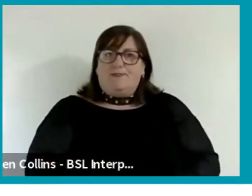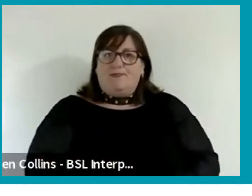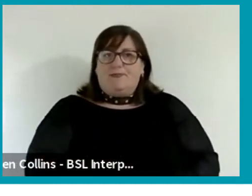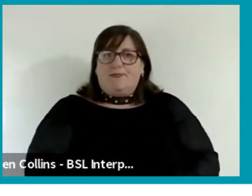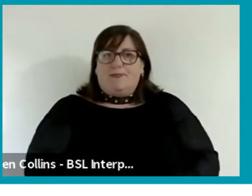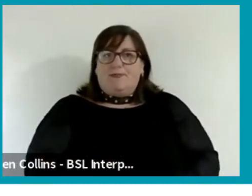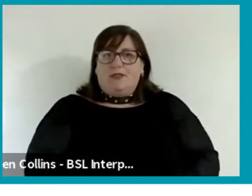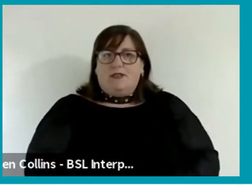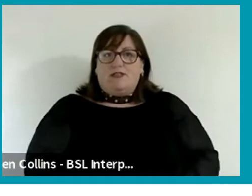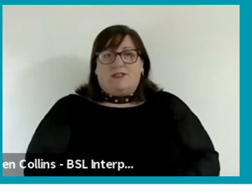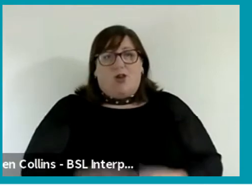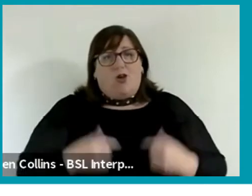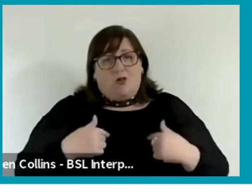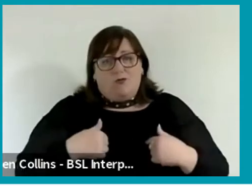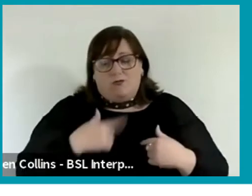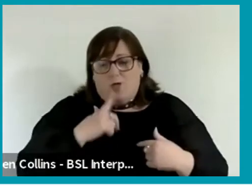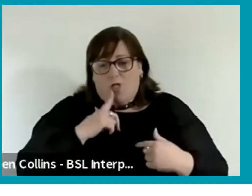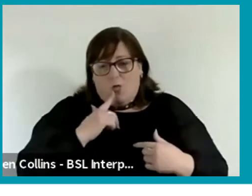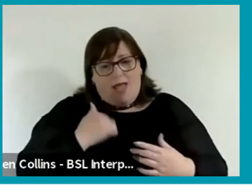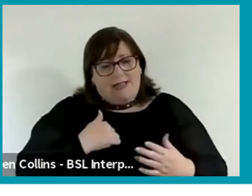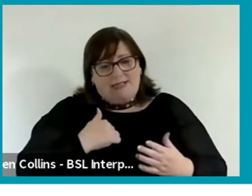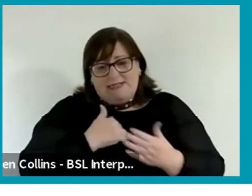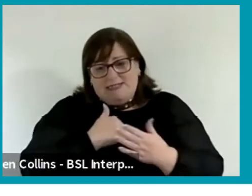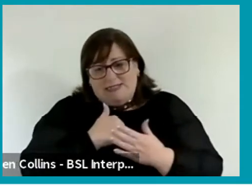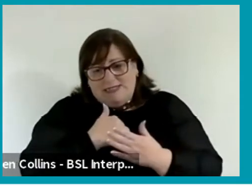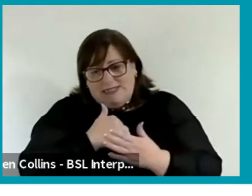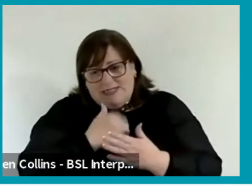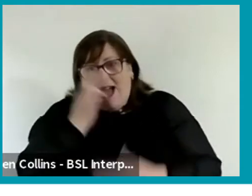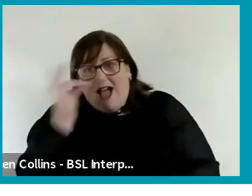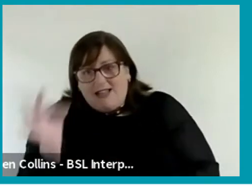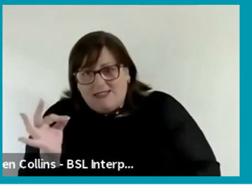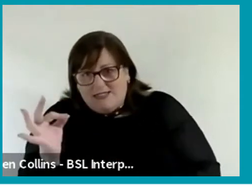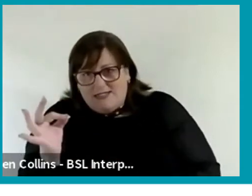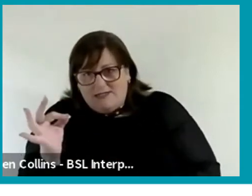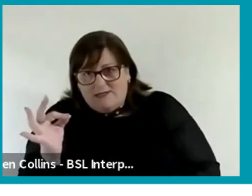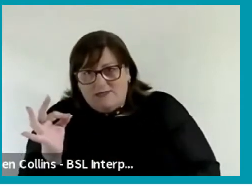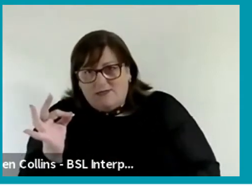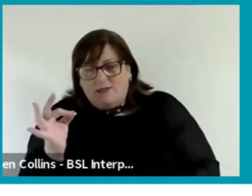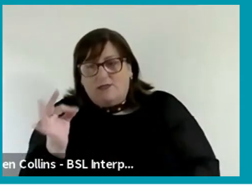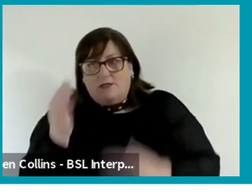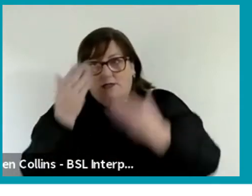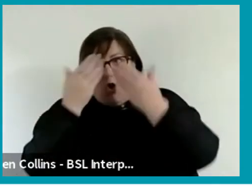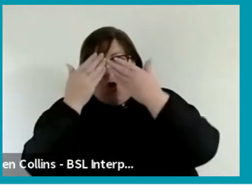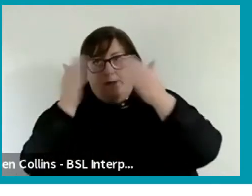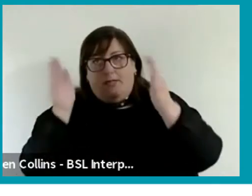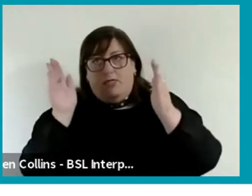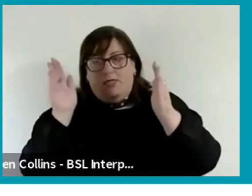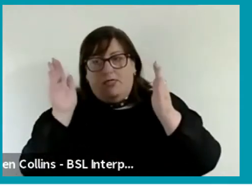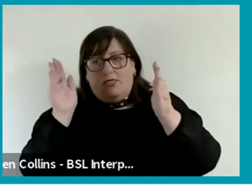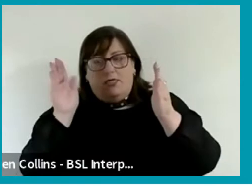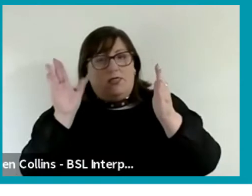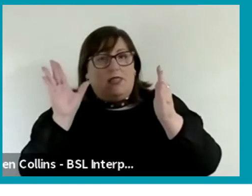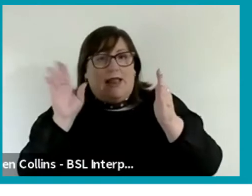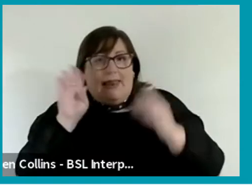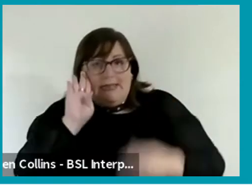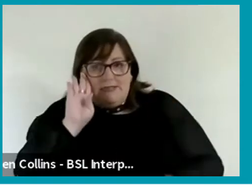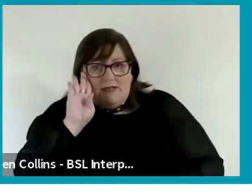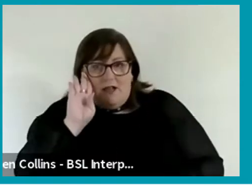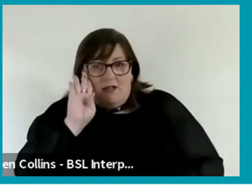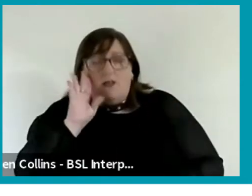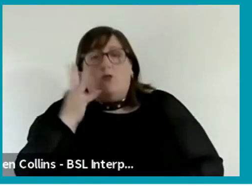do ask. We are open. We listen. We have remote opportunities, and